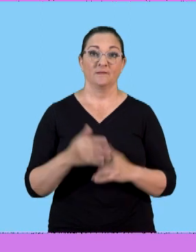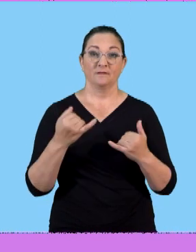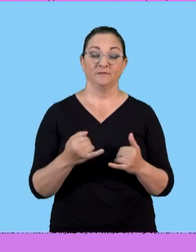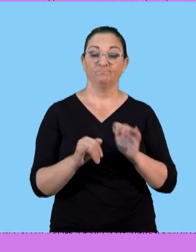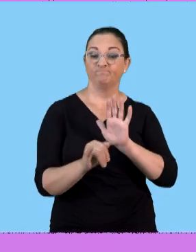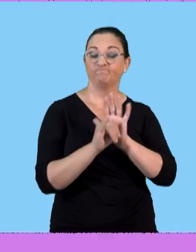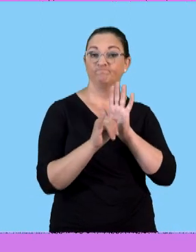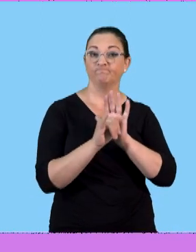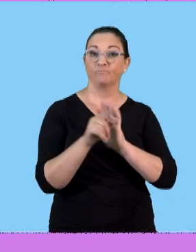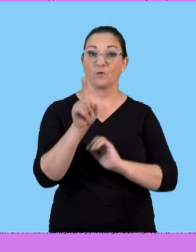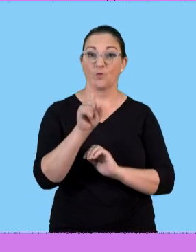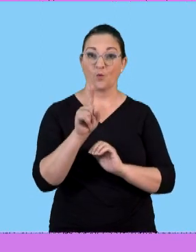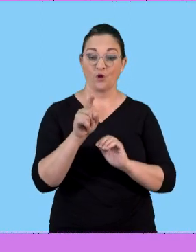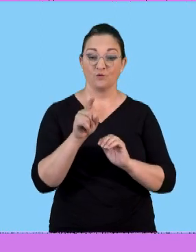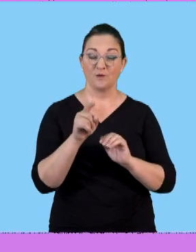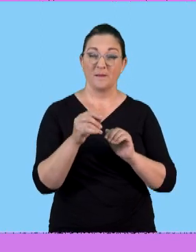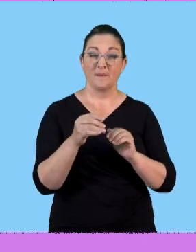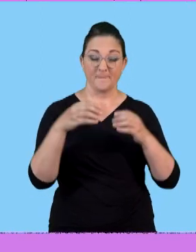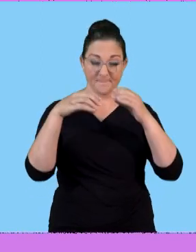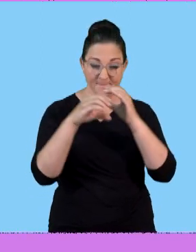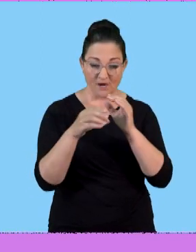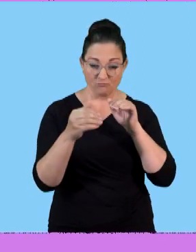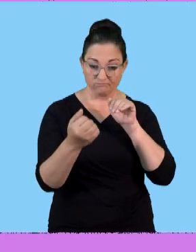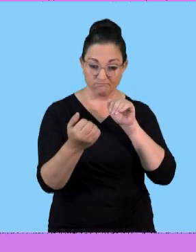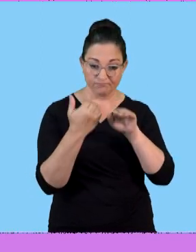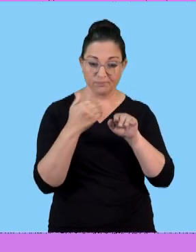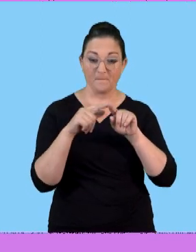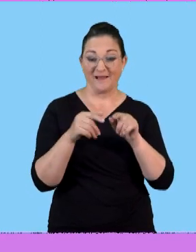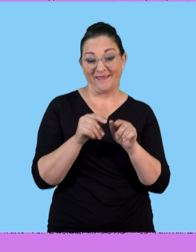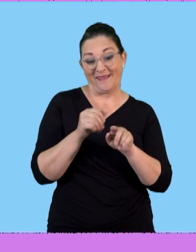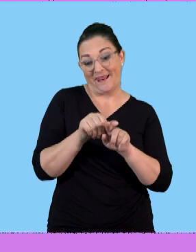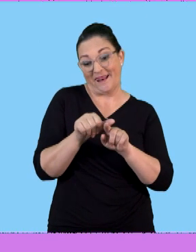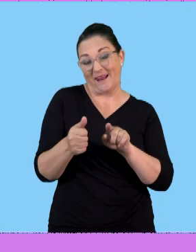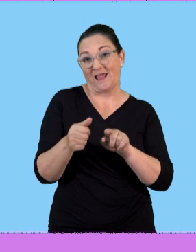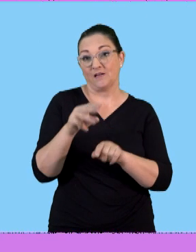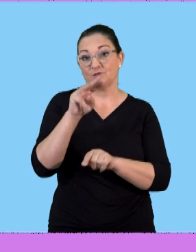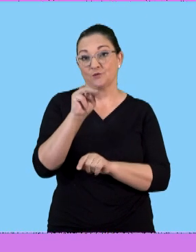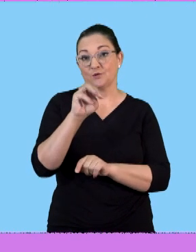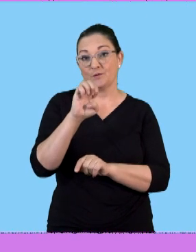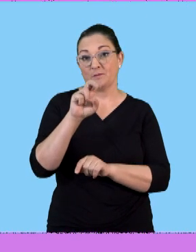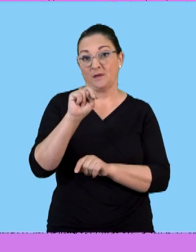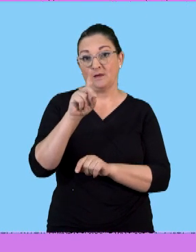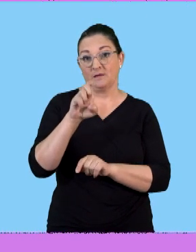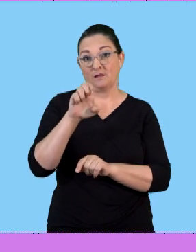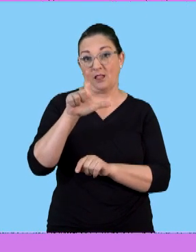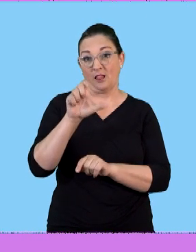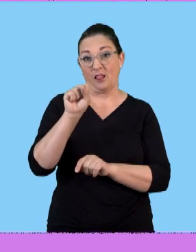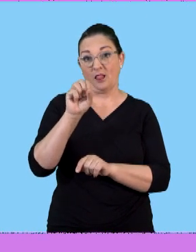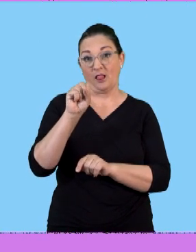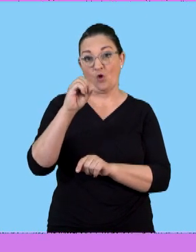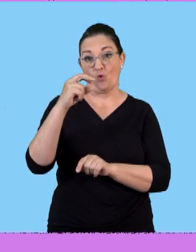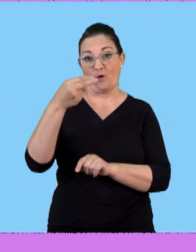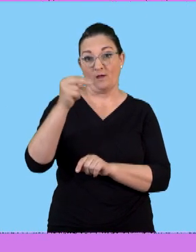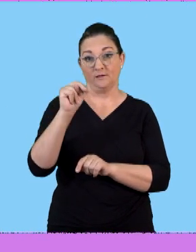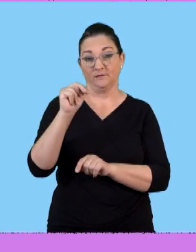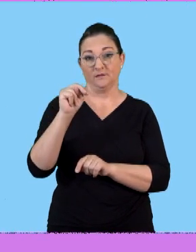identify the main road that runs parallel with Mendelssohn Street. Now remember, first we need to see